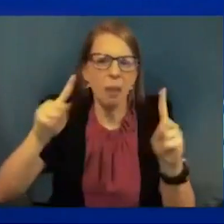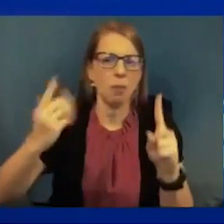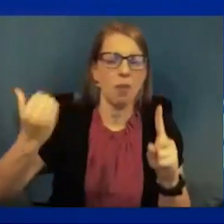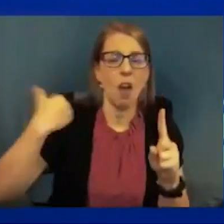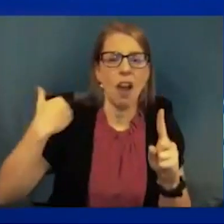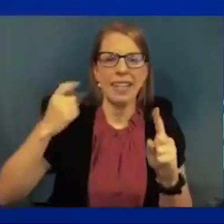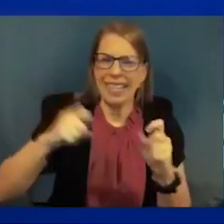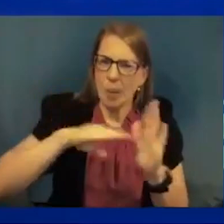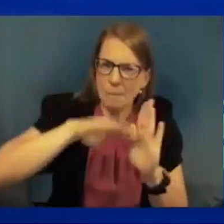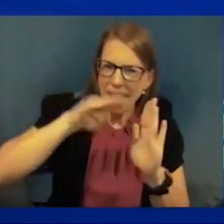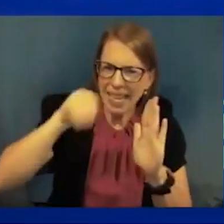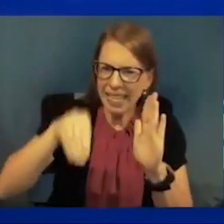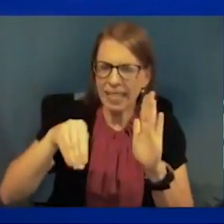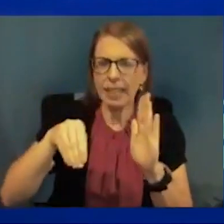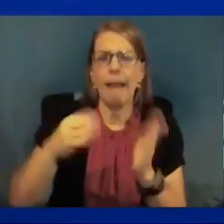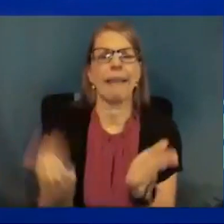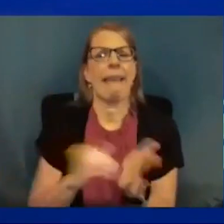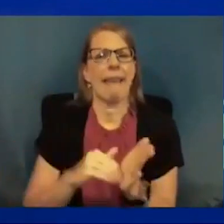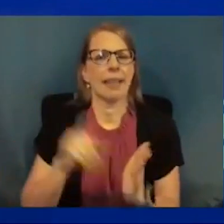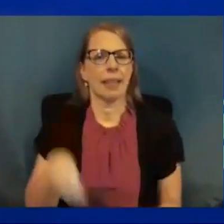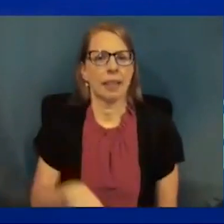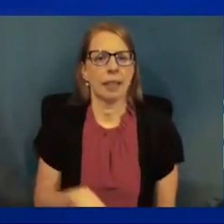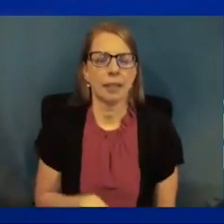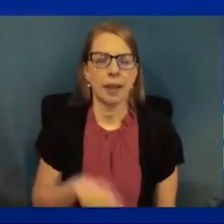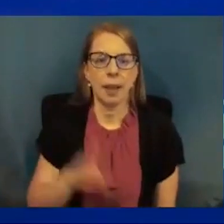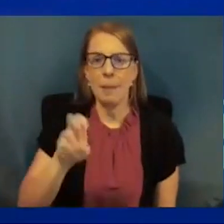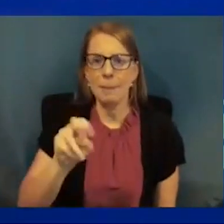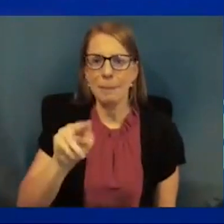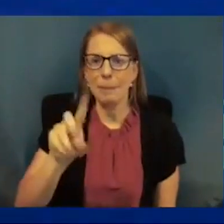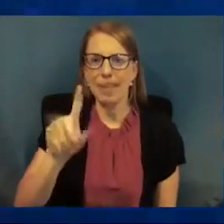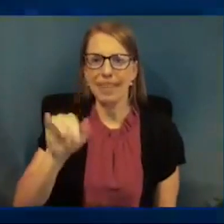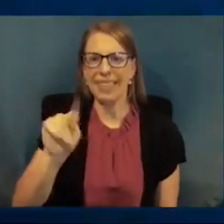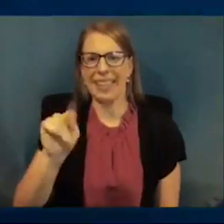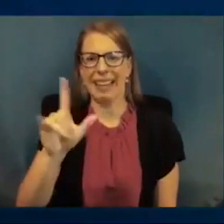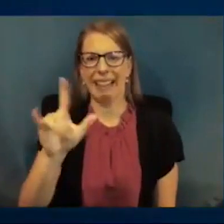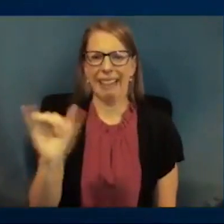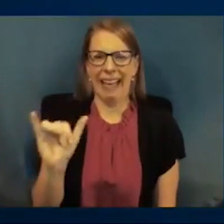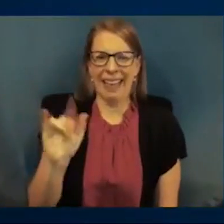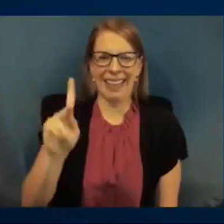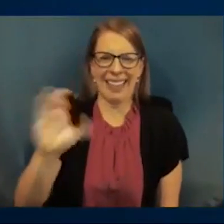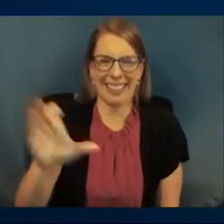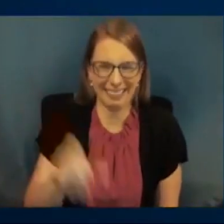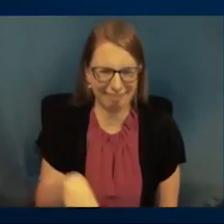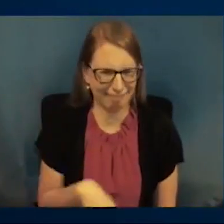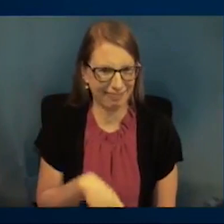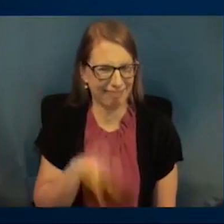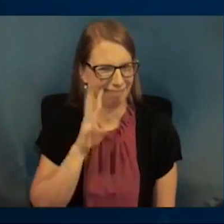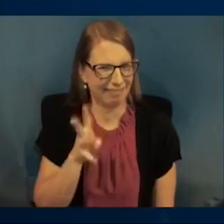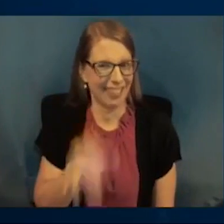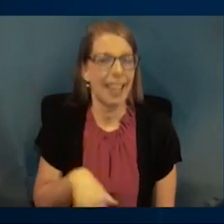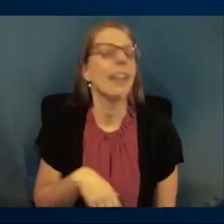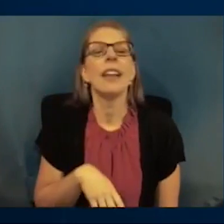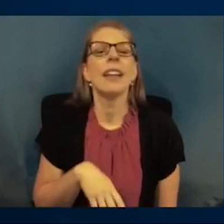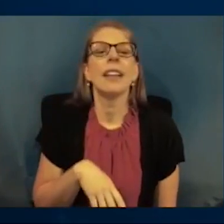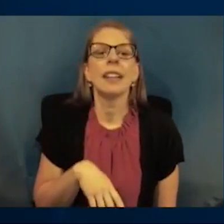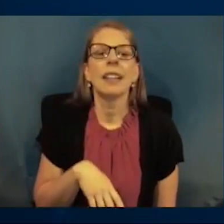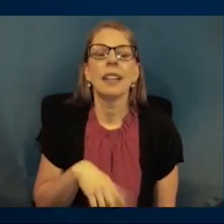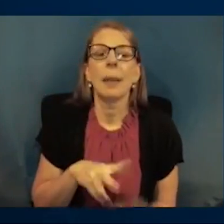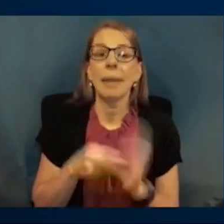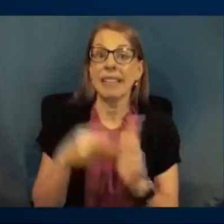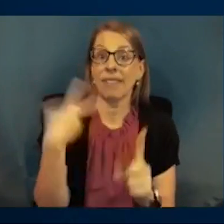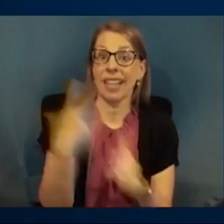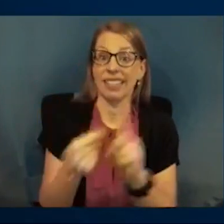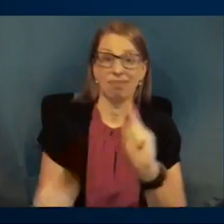Love Bend it like KC. Bend Love it like it. Beckham. Beckham like KC. Is it possible the vaccine will have to be totally revamped due to its